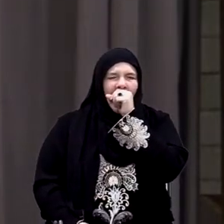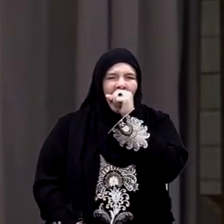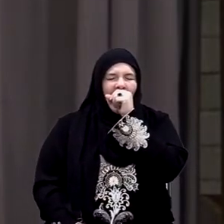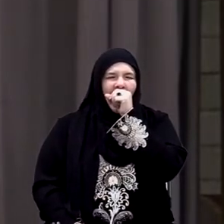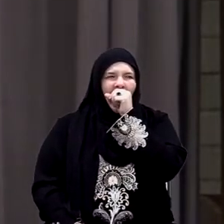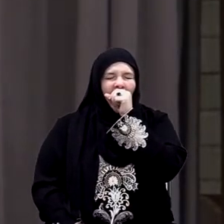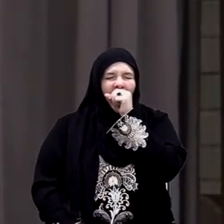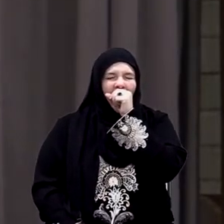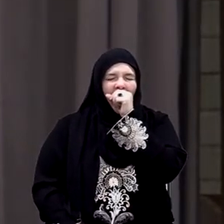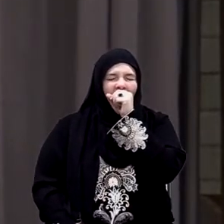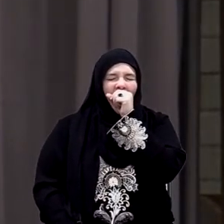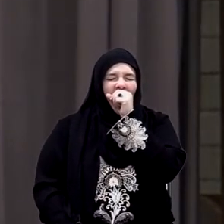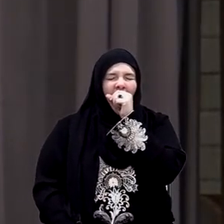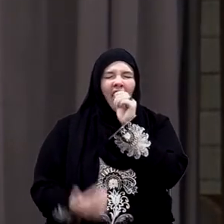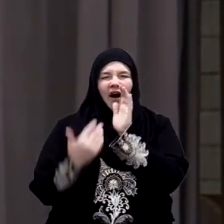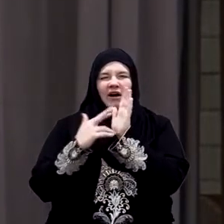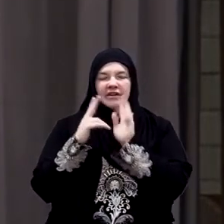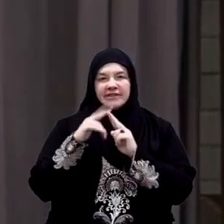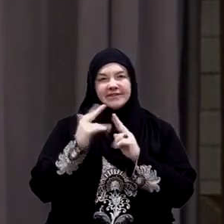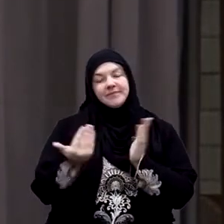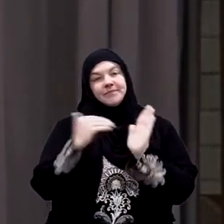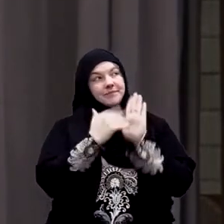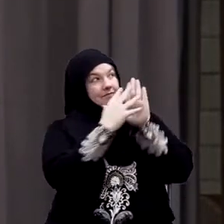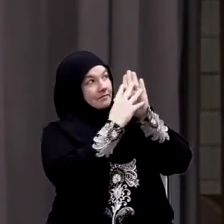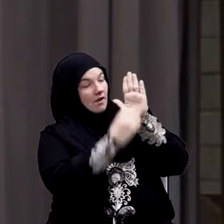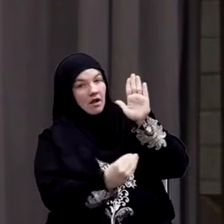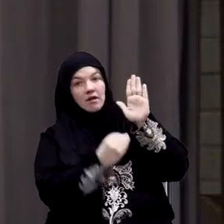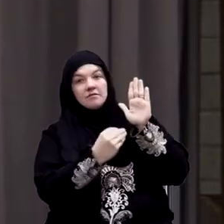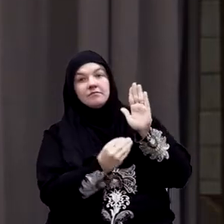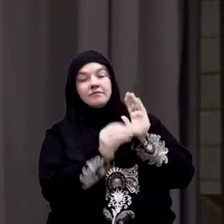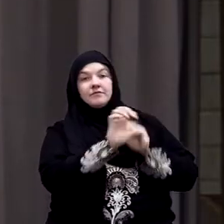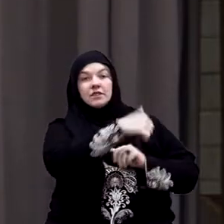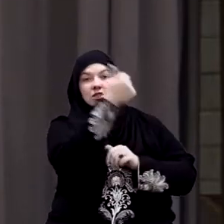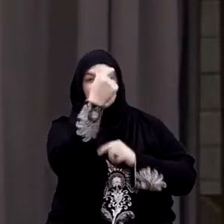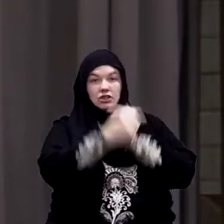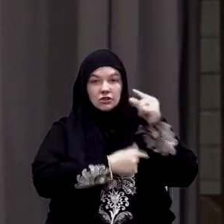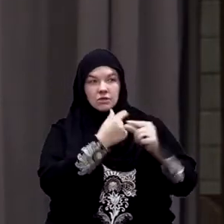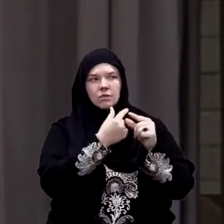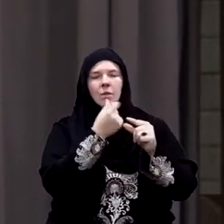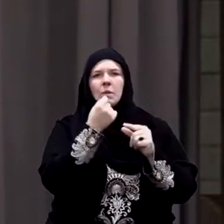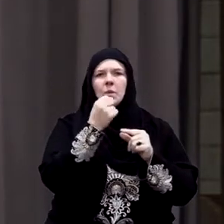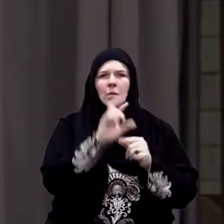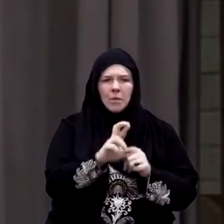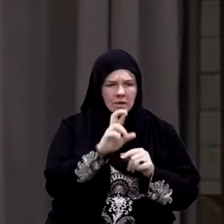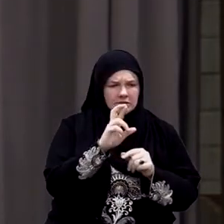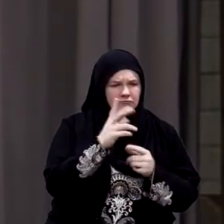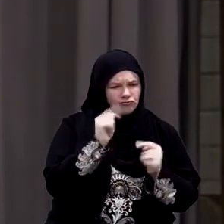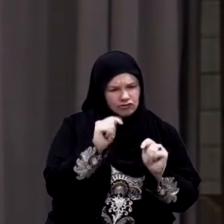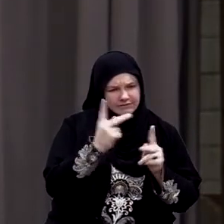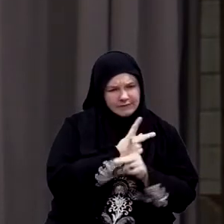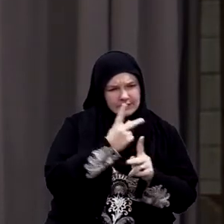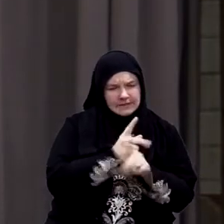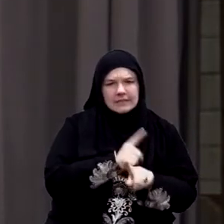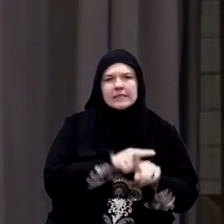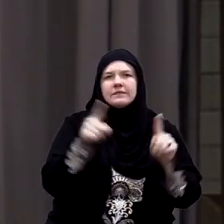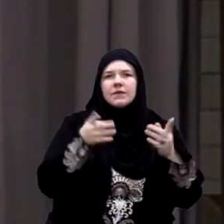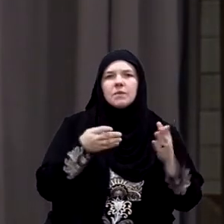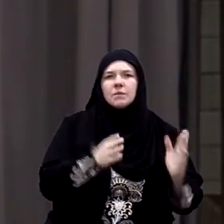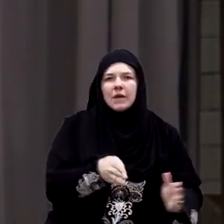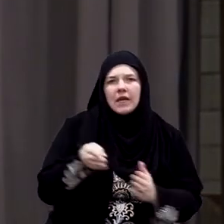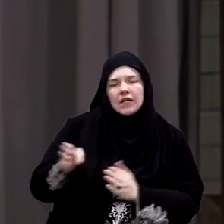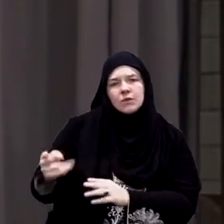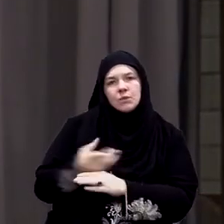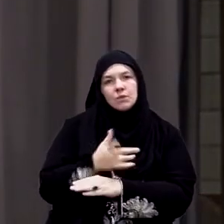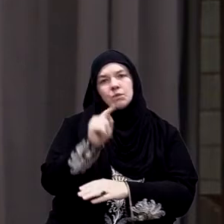our generation in their generation, or to look for different ways to use the tools we